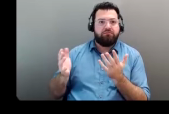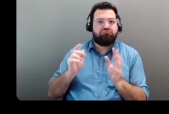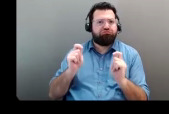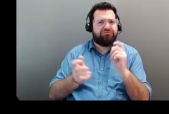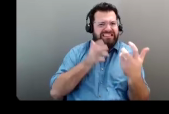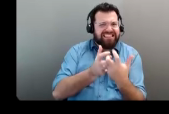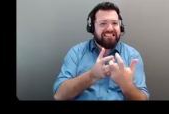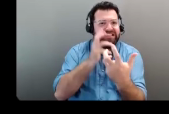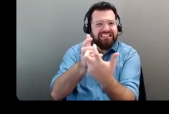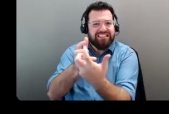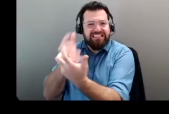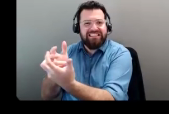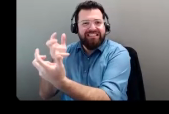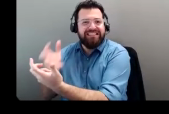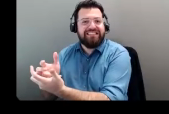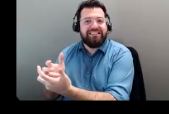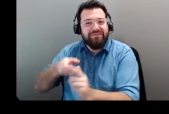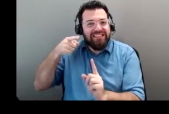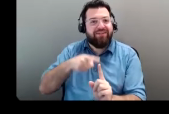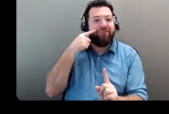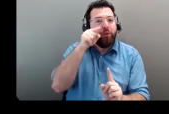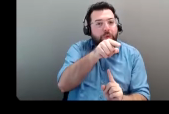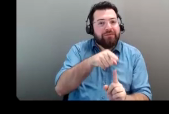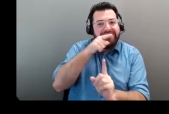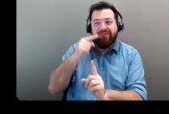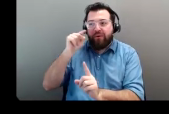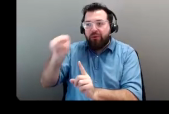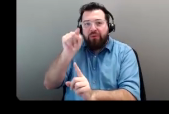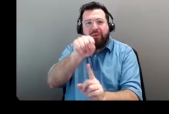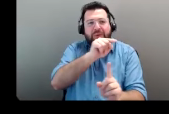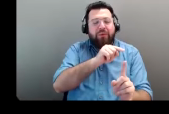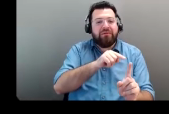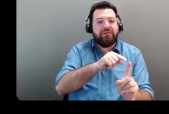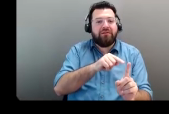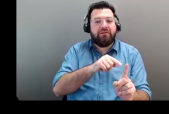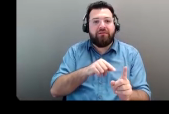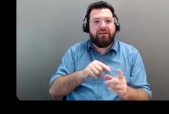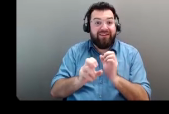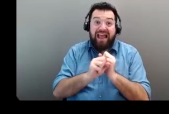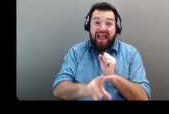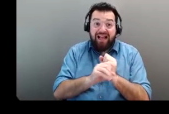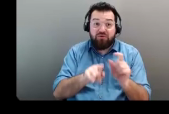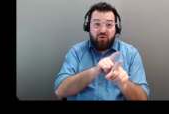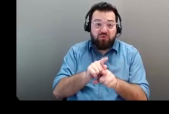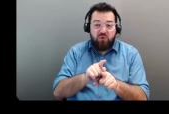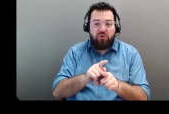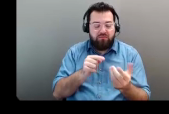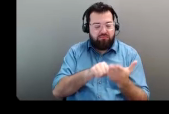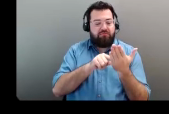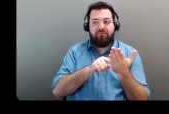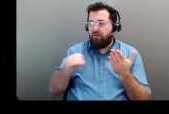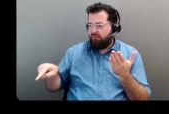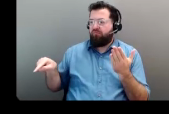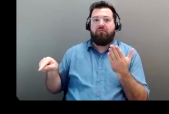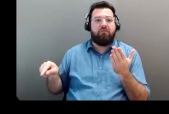specifically for them and tailored for, ads, right? These are predictions that I did not expect. Like, when I was, growing